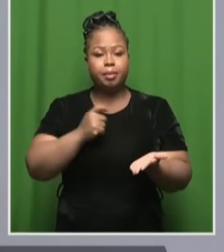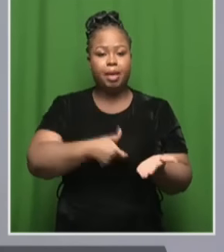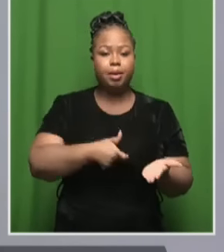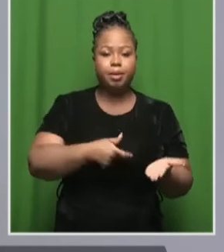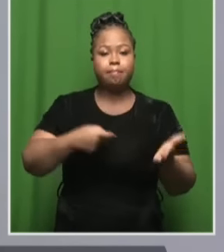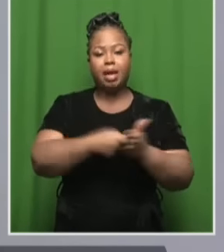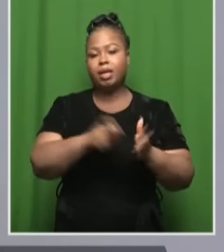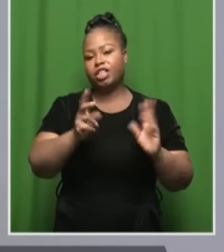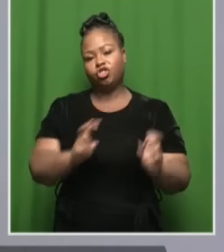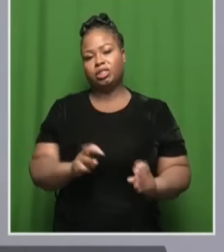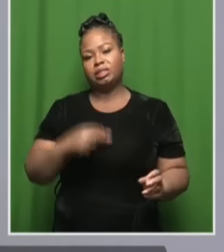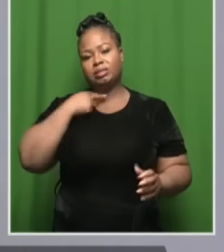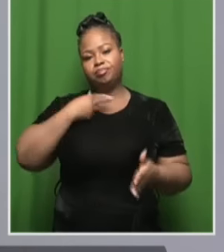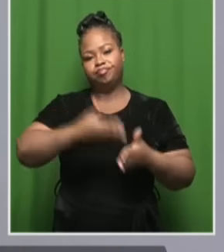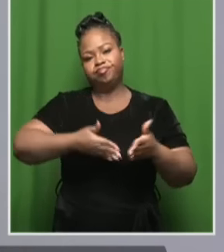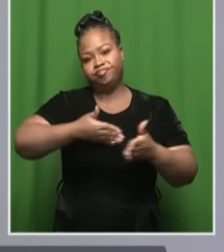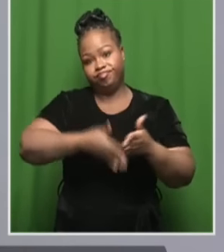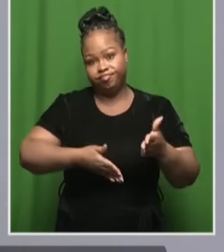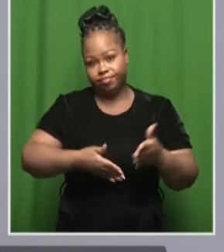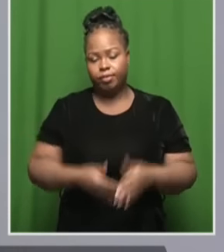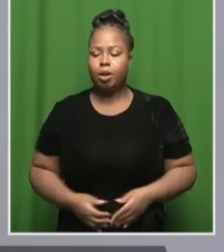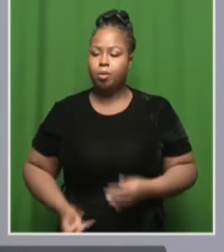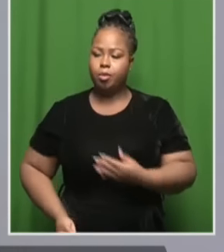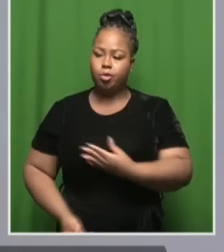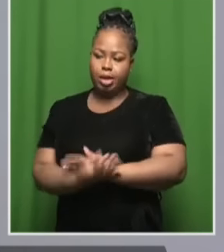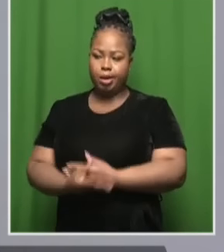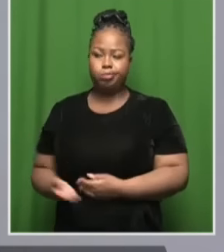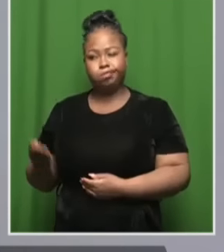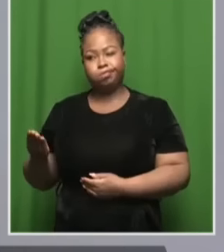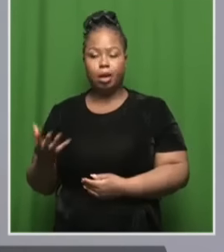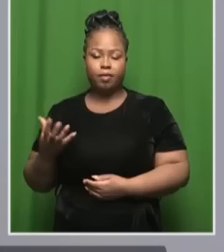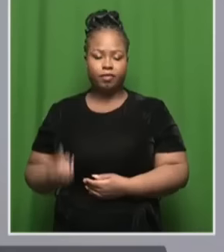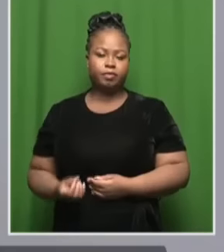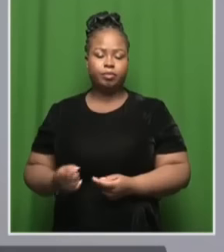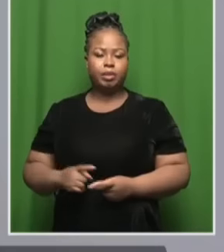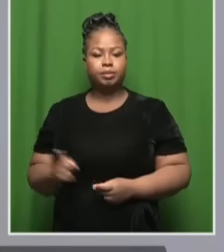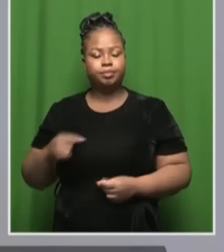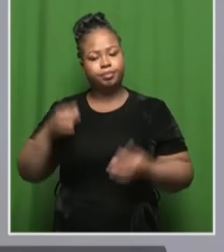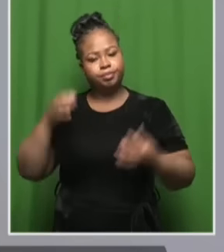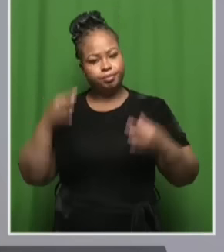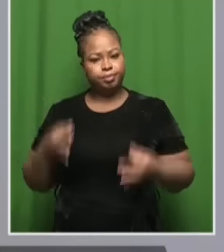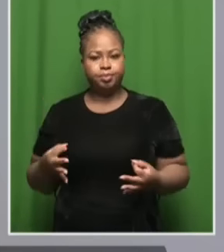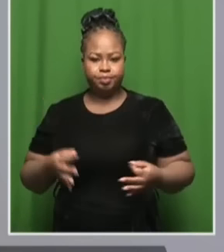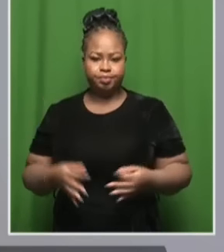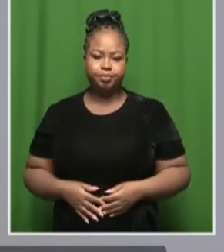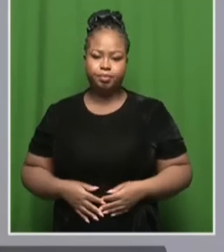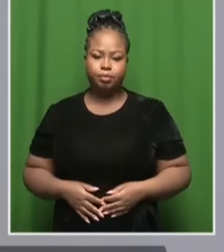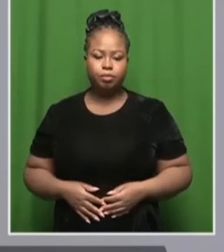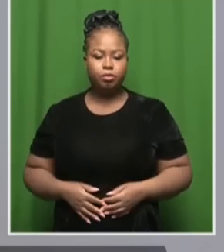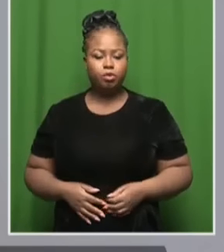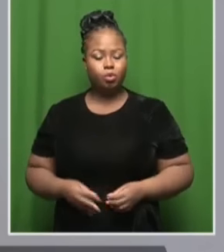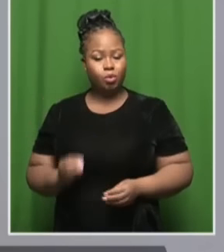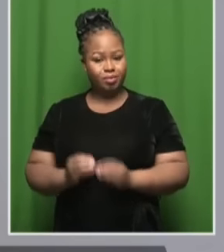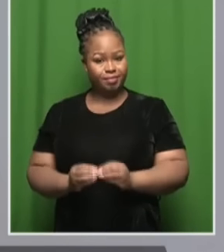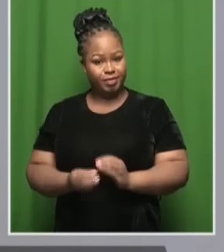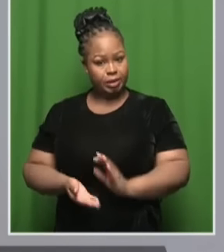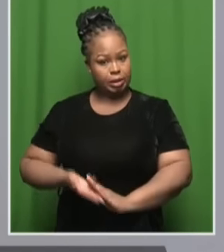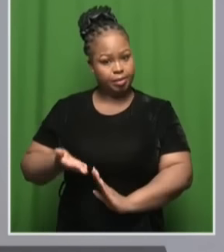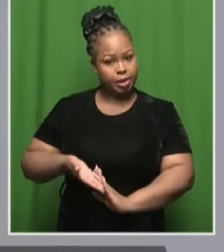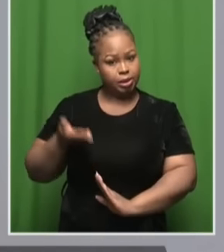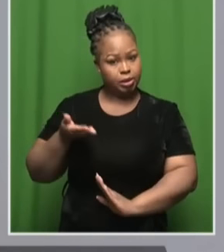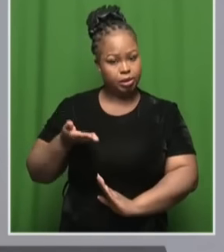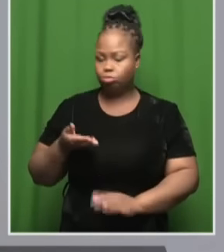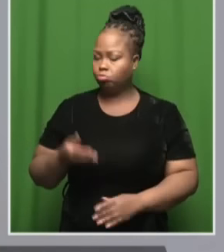Govenbeki municipality in the Mpumalanga, they basically decided, instead of resetting the meters, they decided